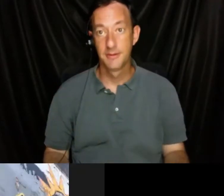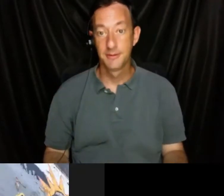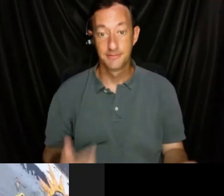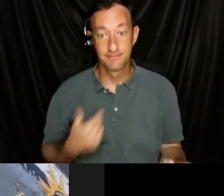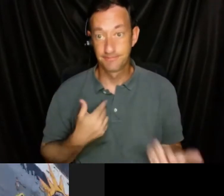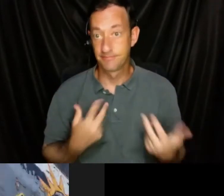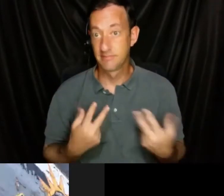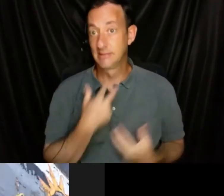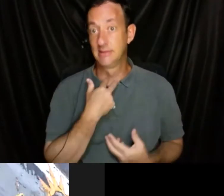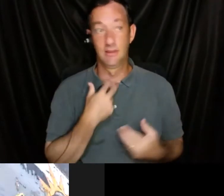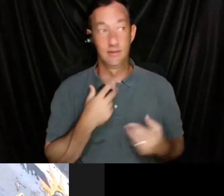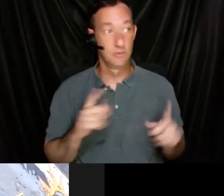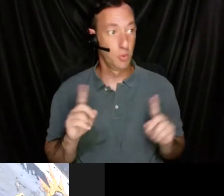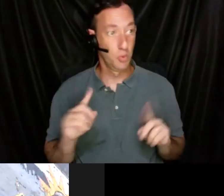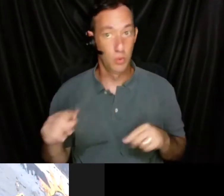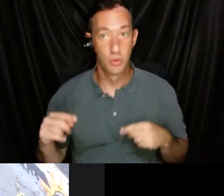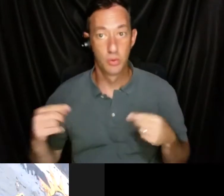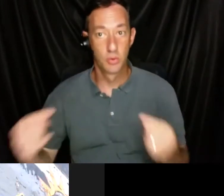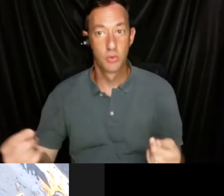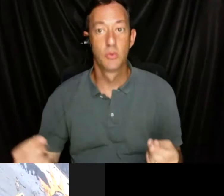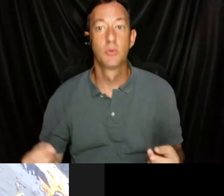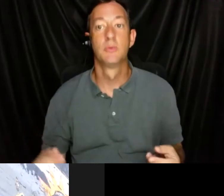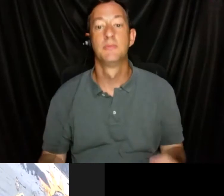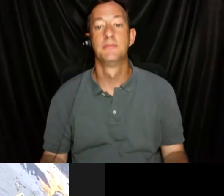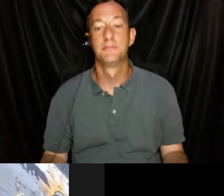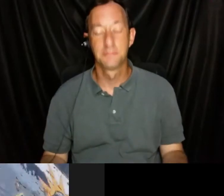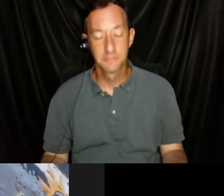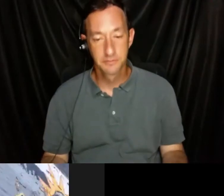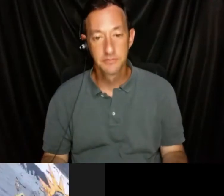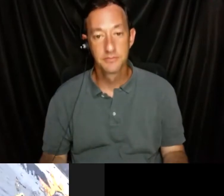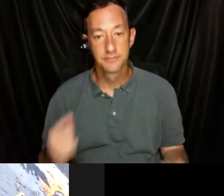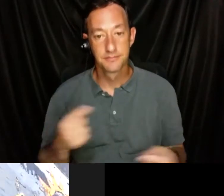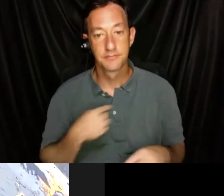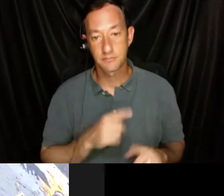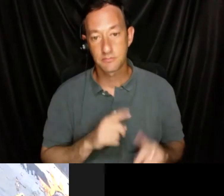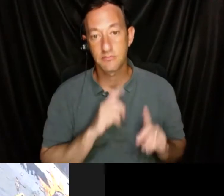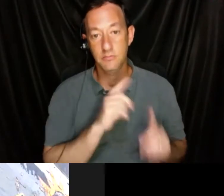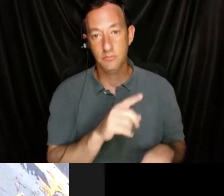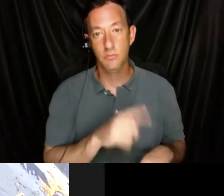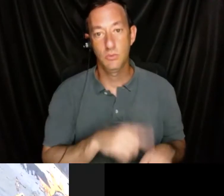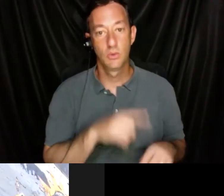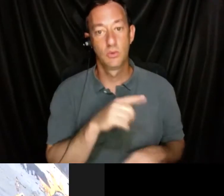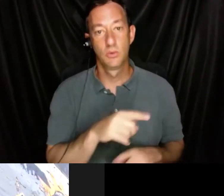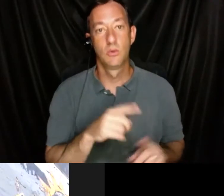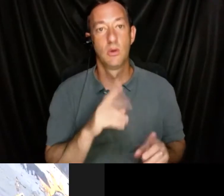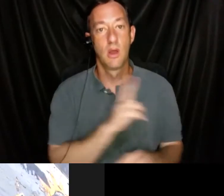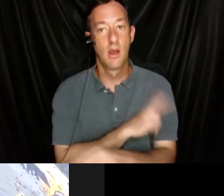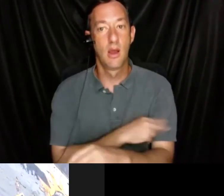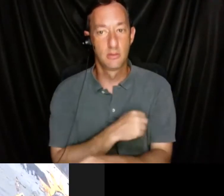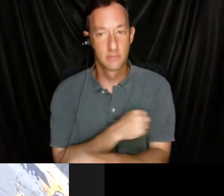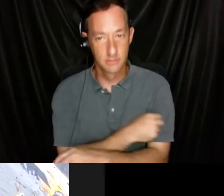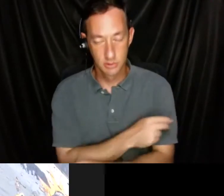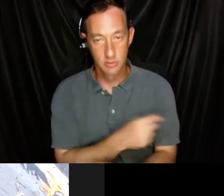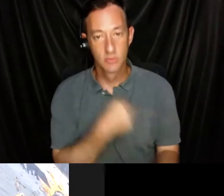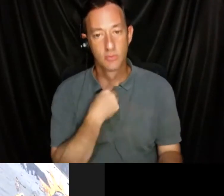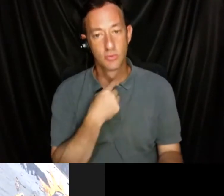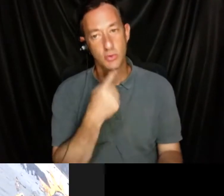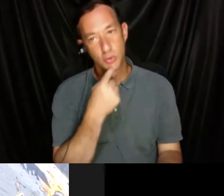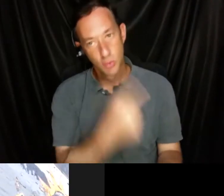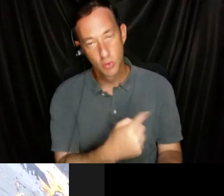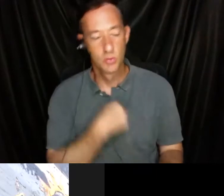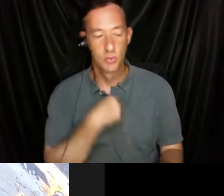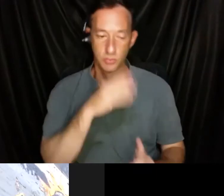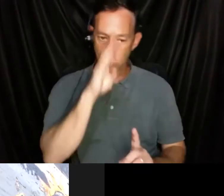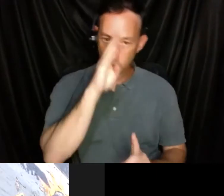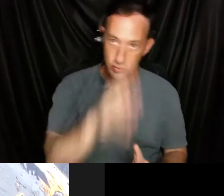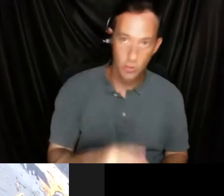go. So I went to Norwegian Hospital, and I told them, you know, I was sober, I had just got out